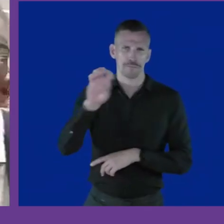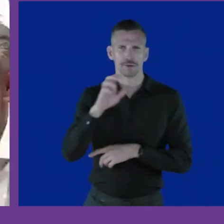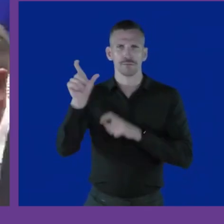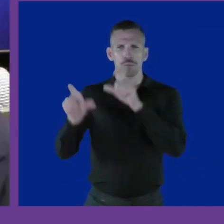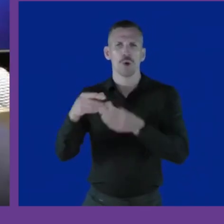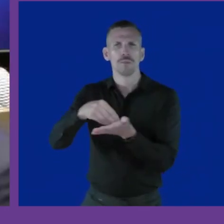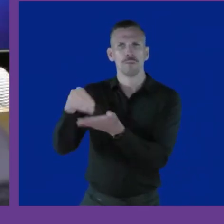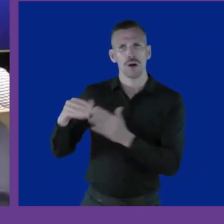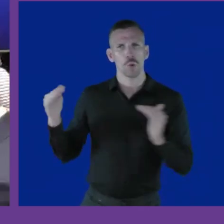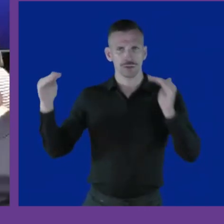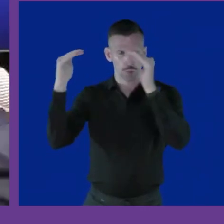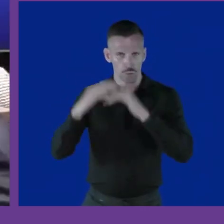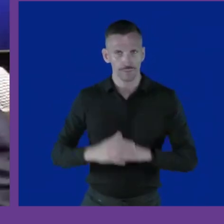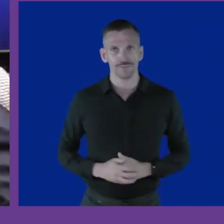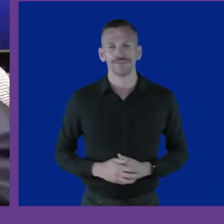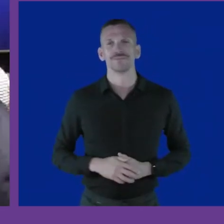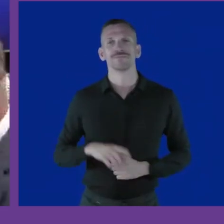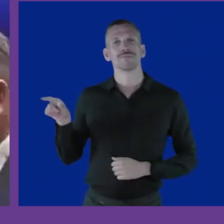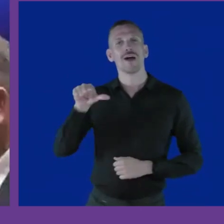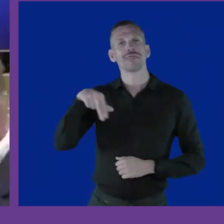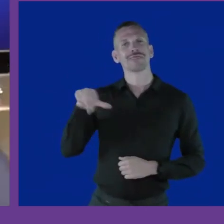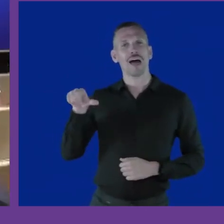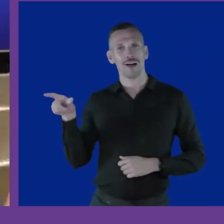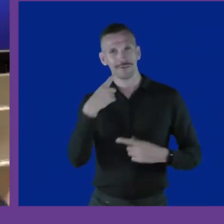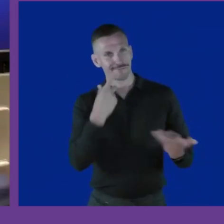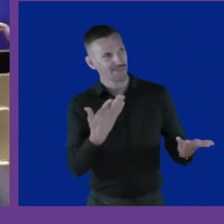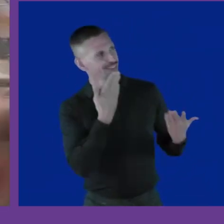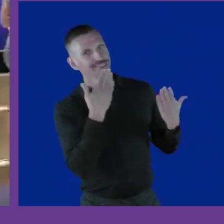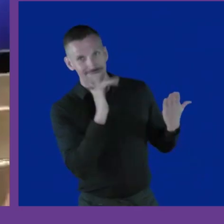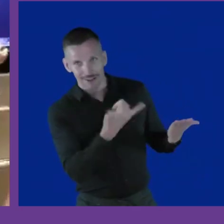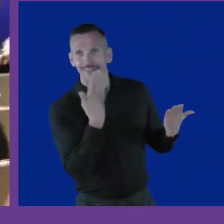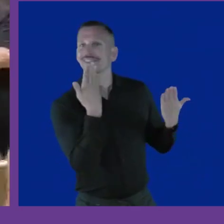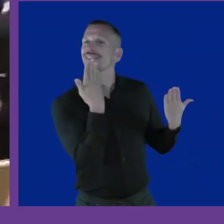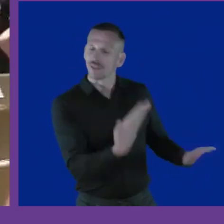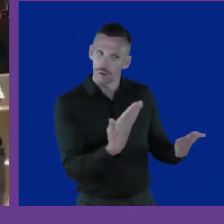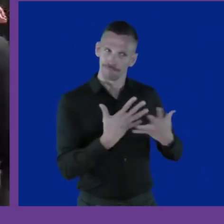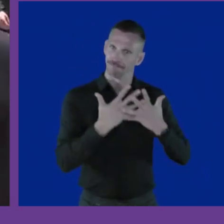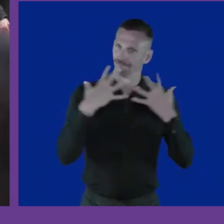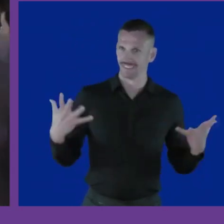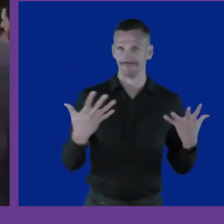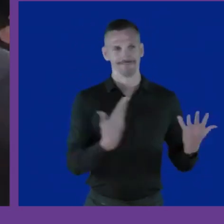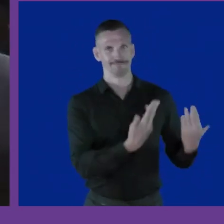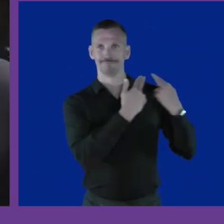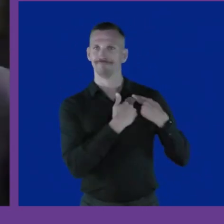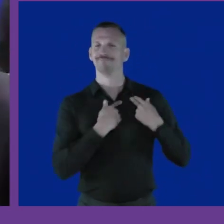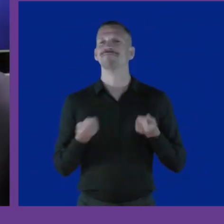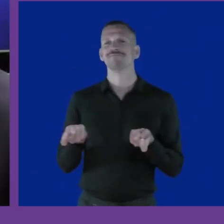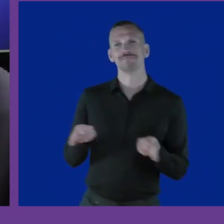Thank you very much, and thank you for bearing with us without a break. That's quite a challenge in this